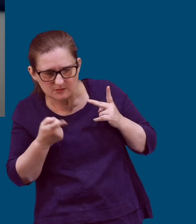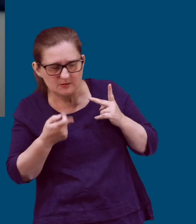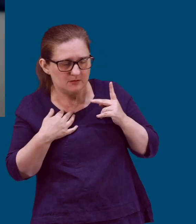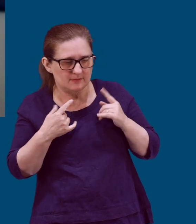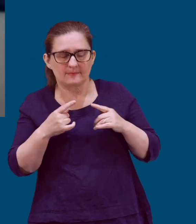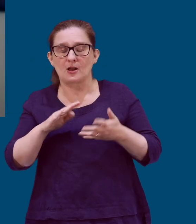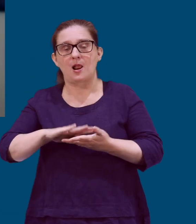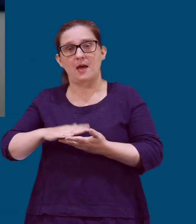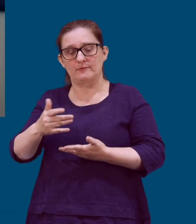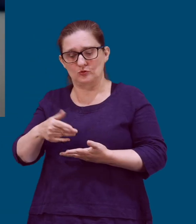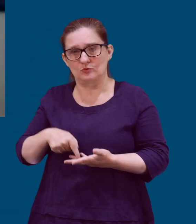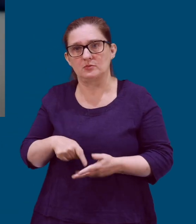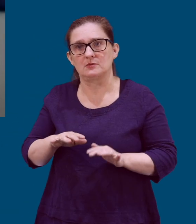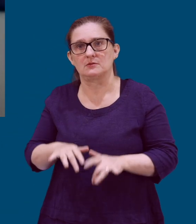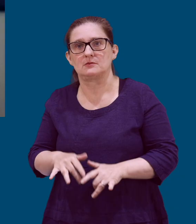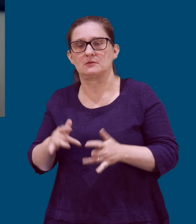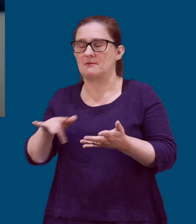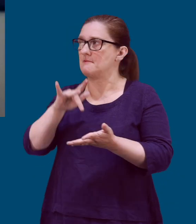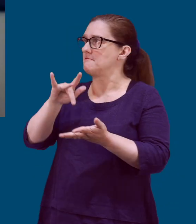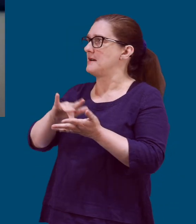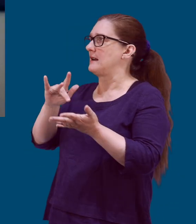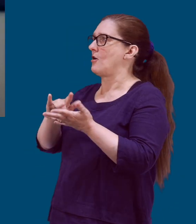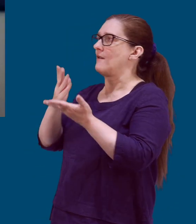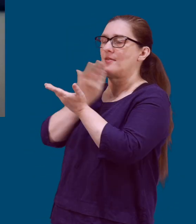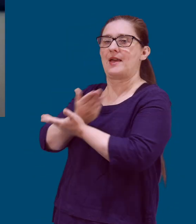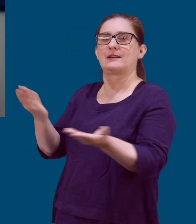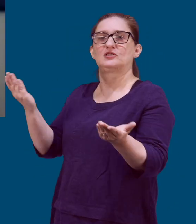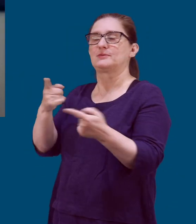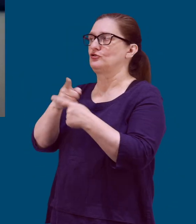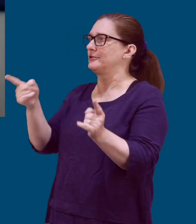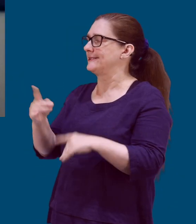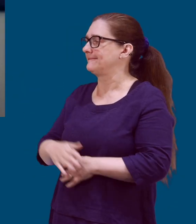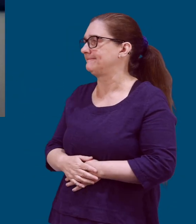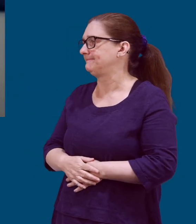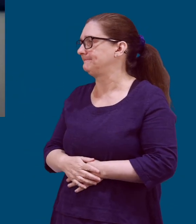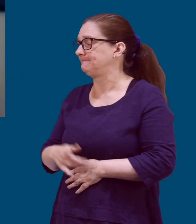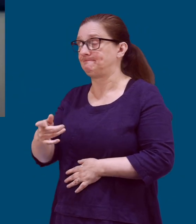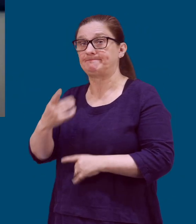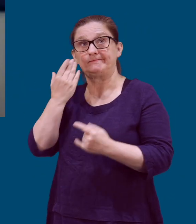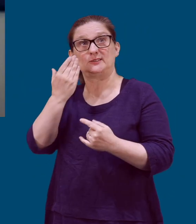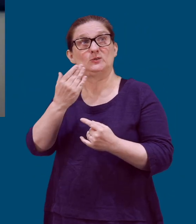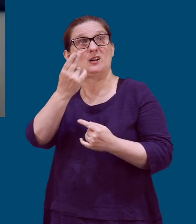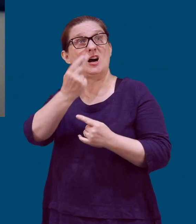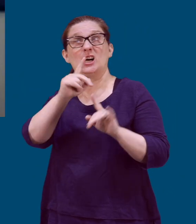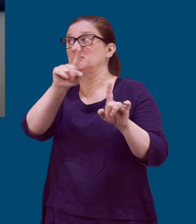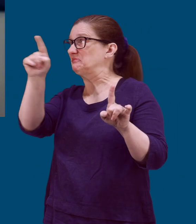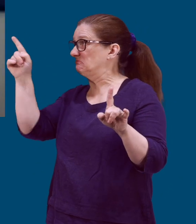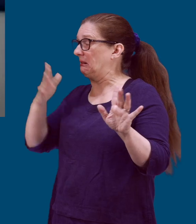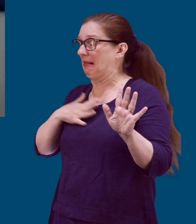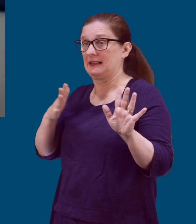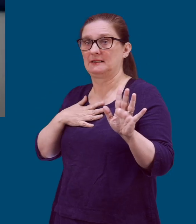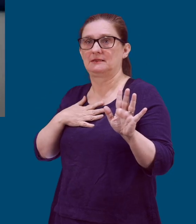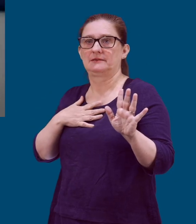on his laptop, in the middle of the exhibition. I do not know which artworks I liked because